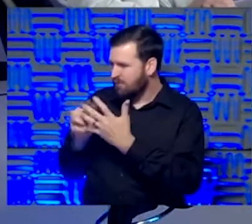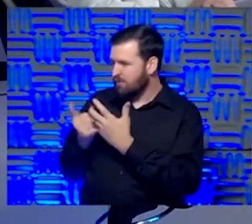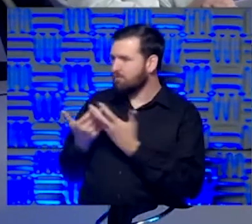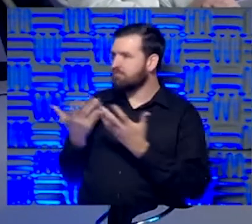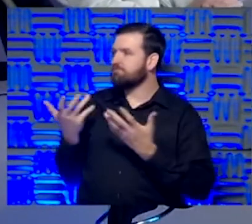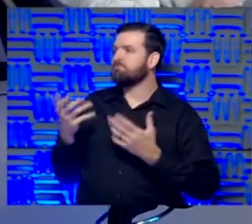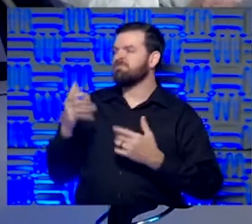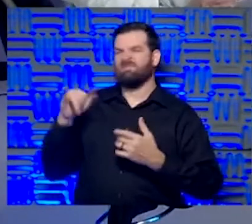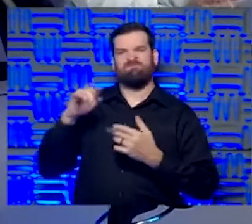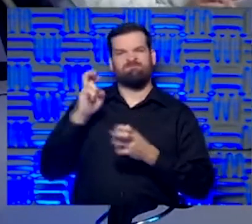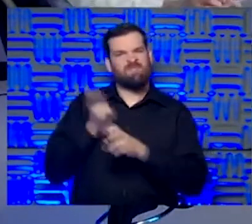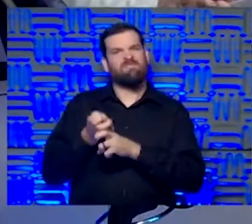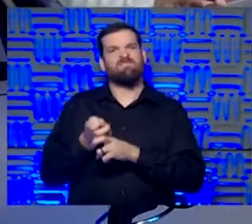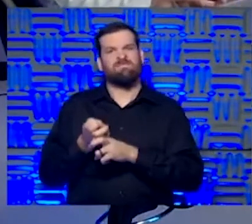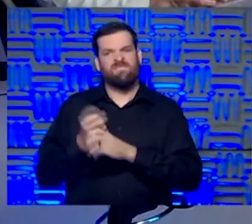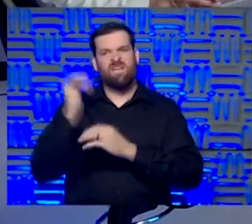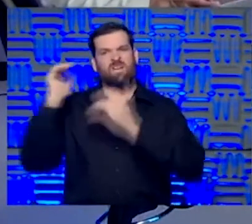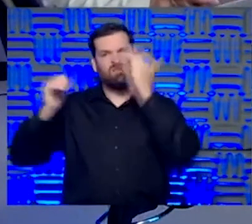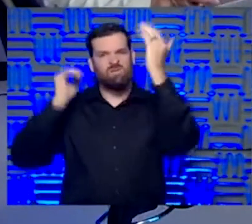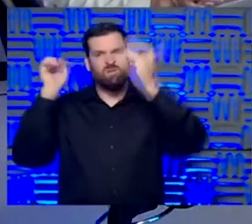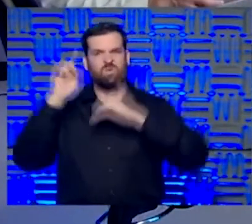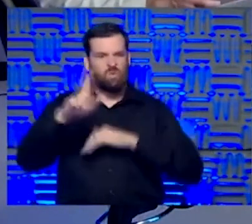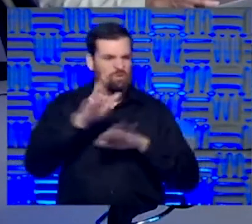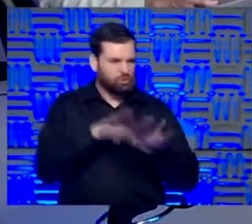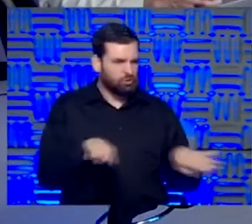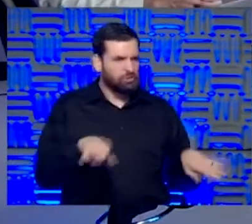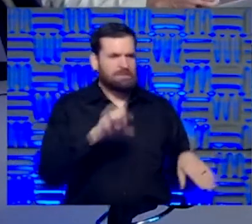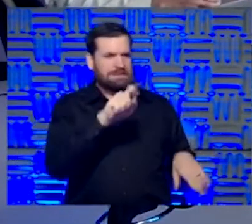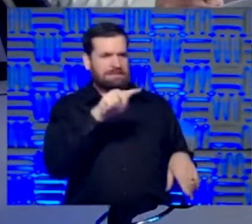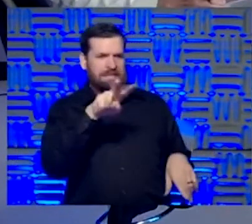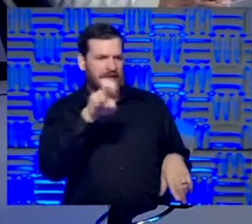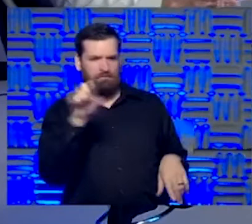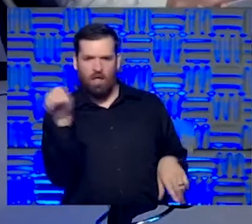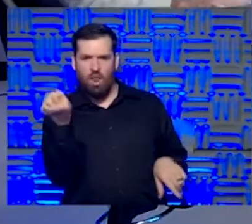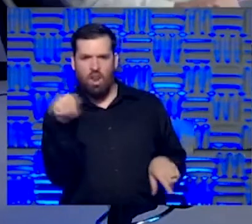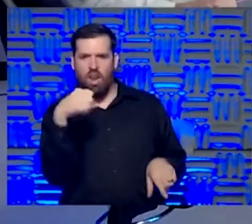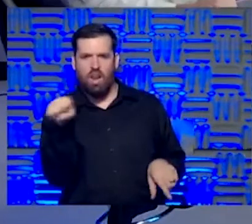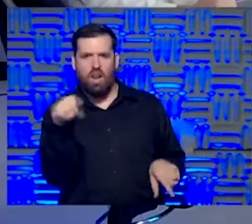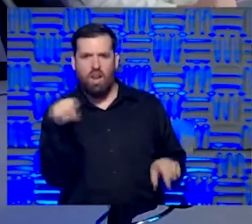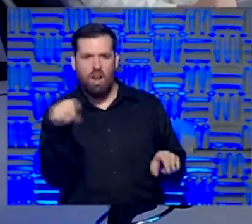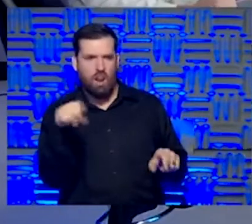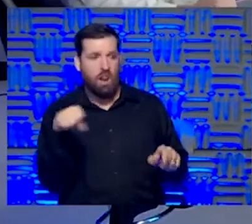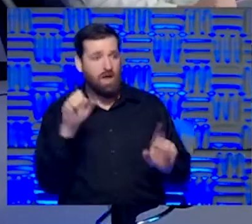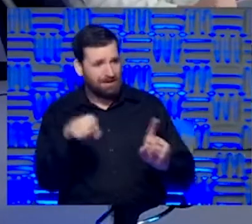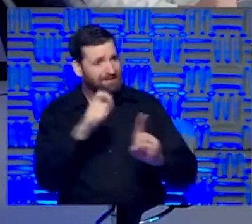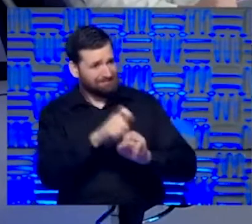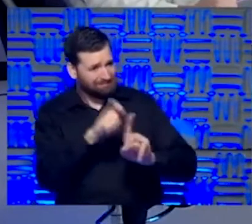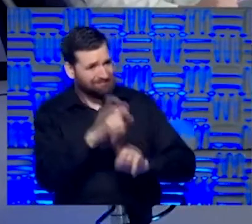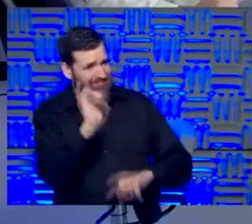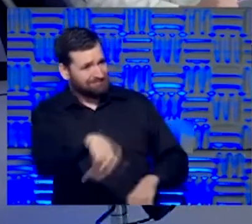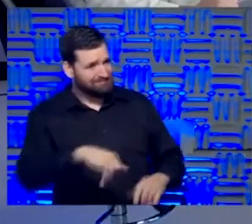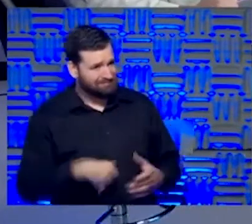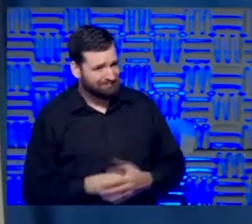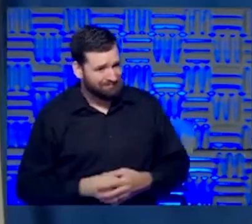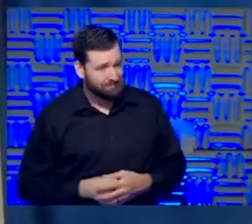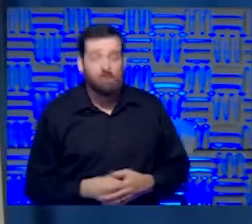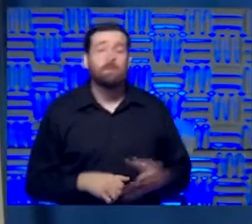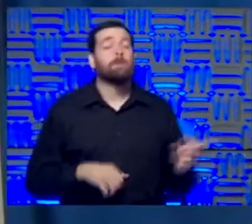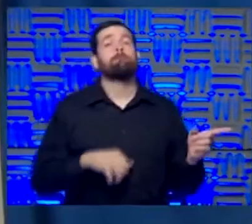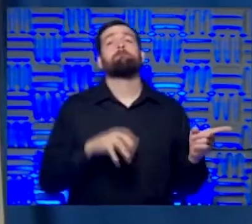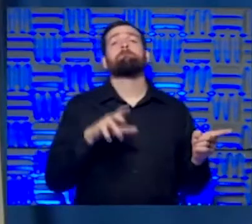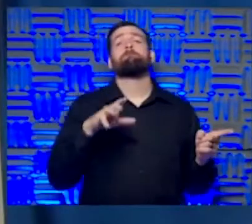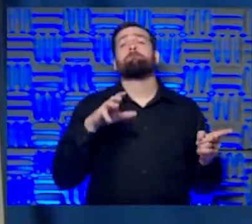that's one of those really hard ones. Adults are kids. I don't know, Steve. You're shaking your head. I watch you shaking your head, and I can pick on you for that. Yeah, I mean, I